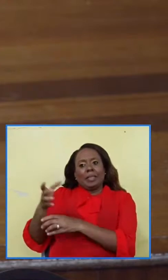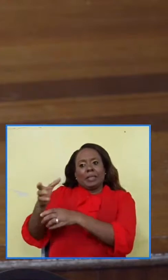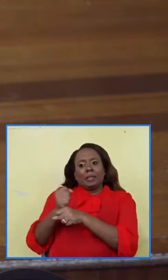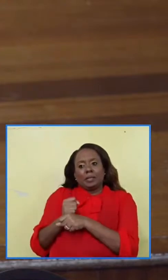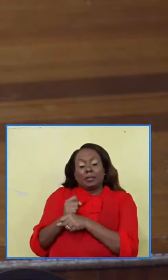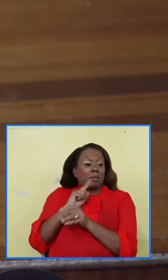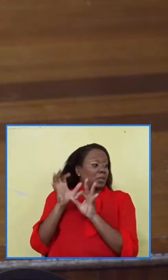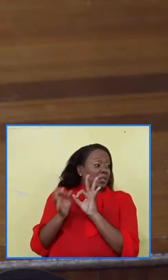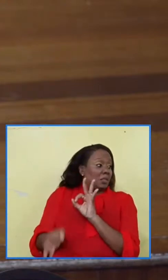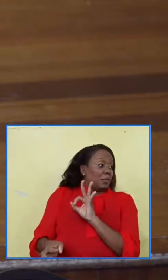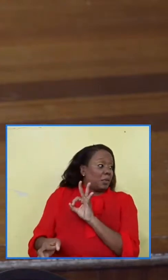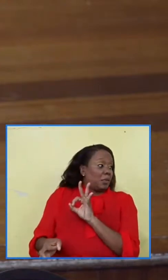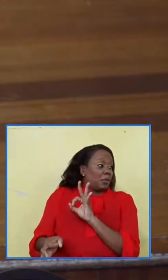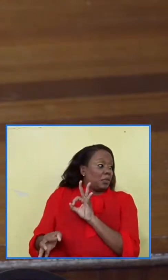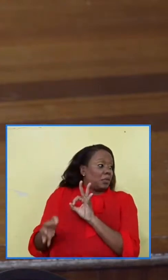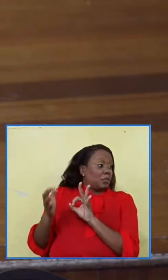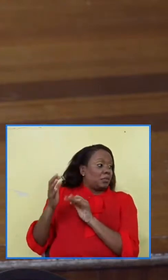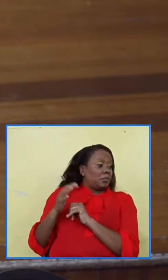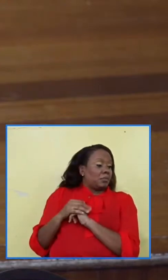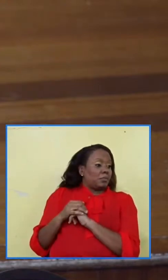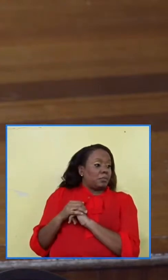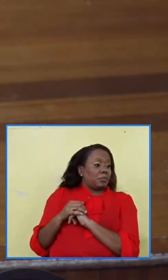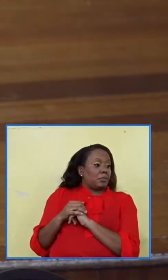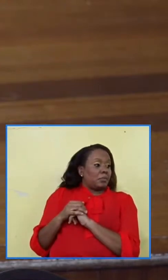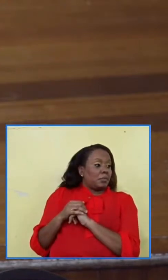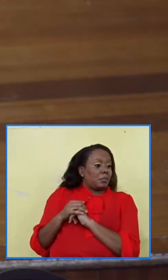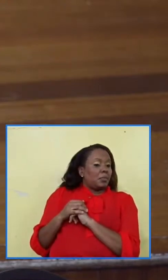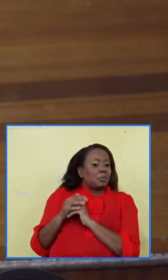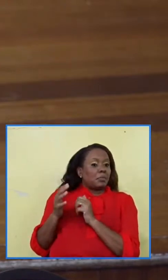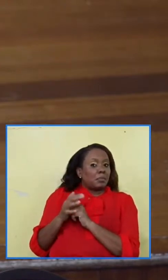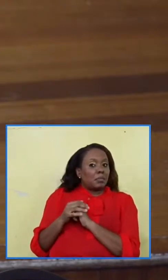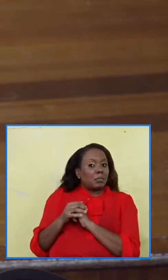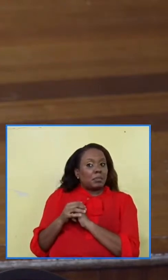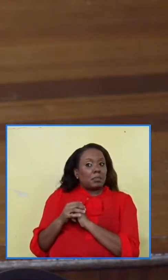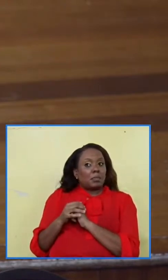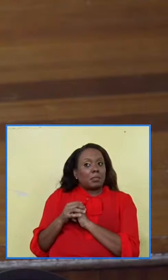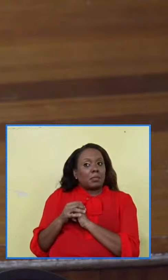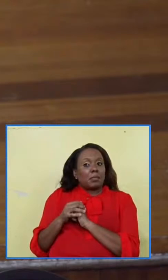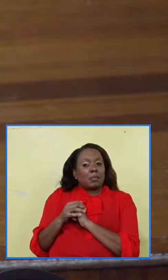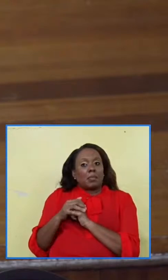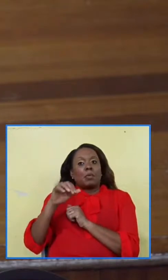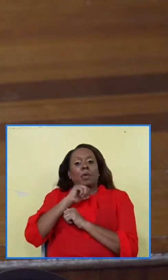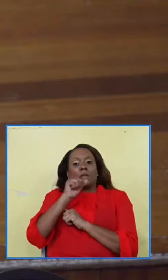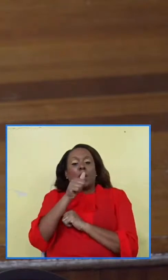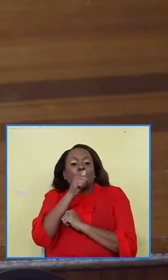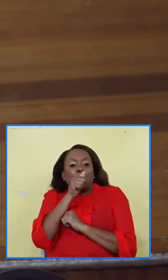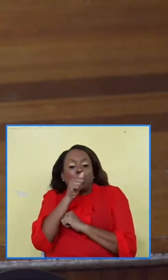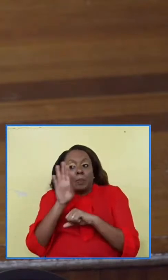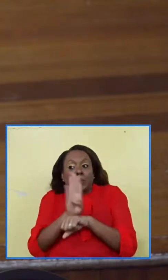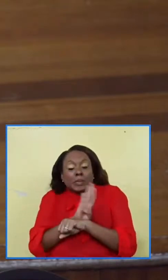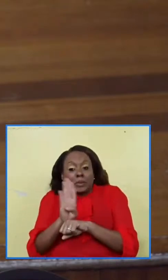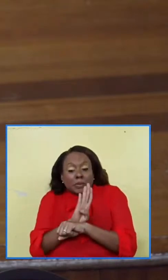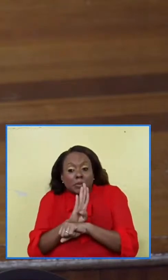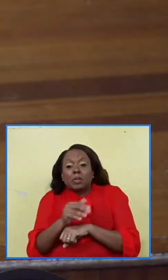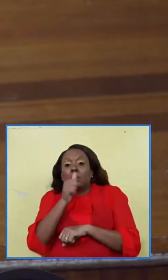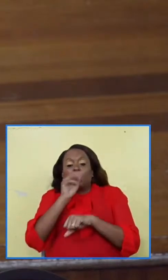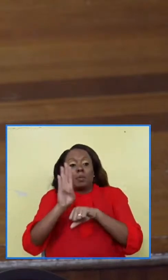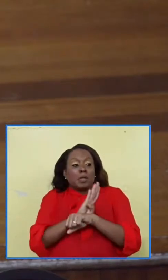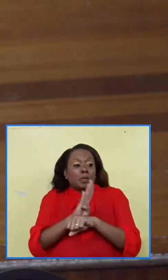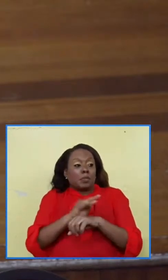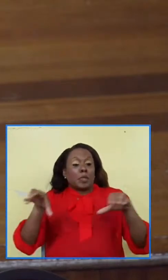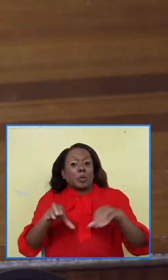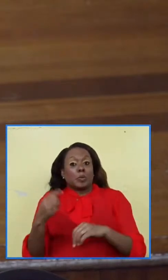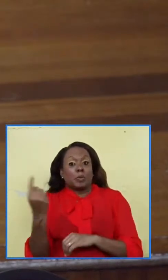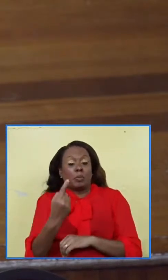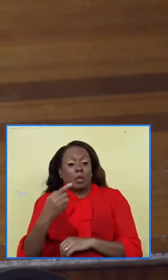It's as simple as that. Yeah, pardon? Sorry. We are not in the private sector. The private sector will do something